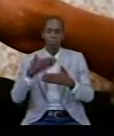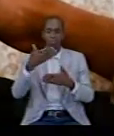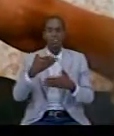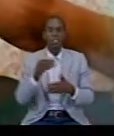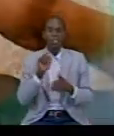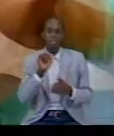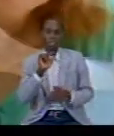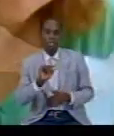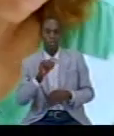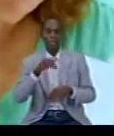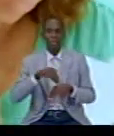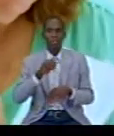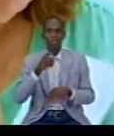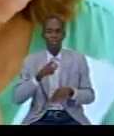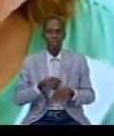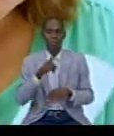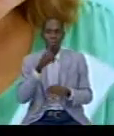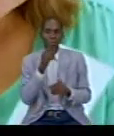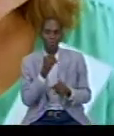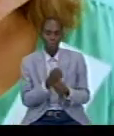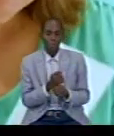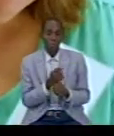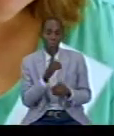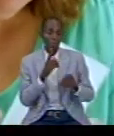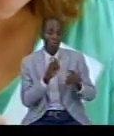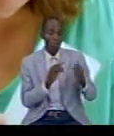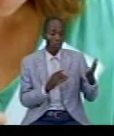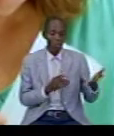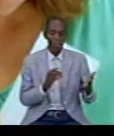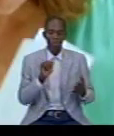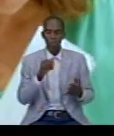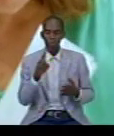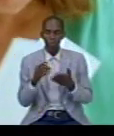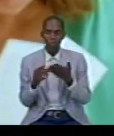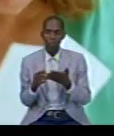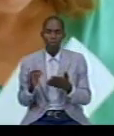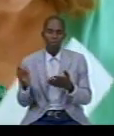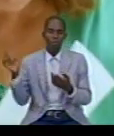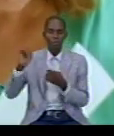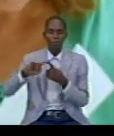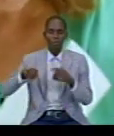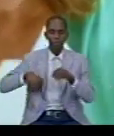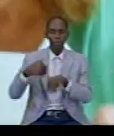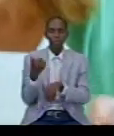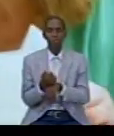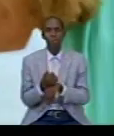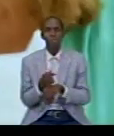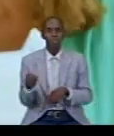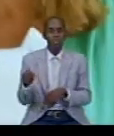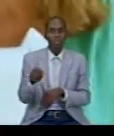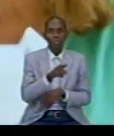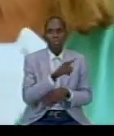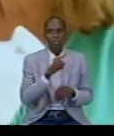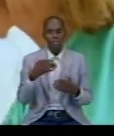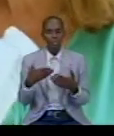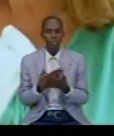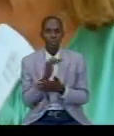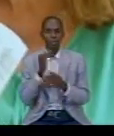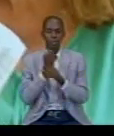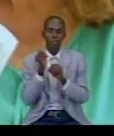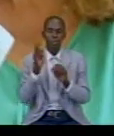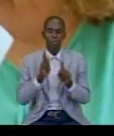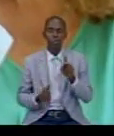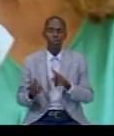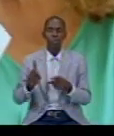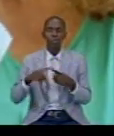at a time, one here, another one there, to establish these converts, to confirm these converts, to